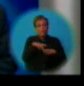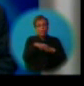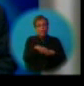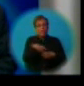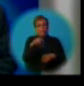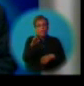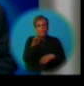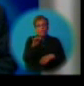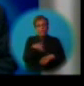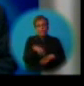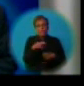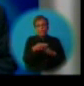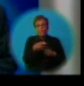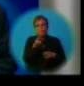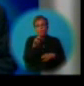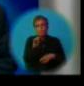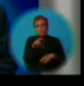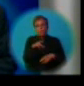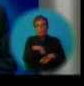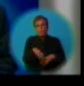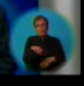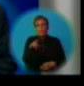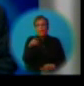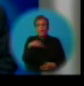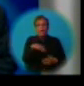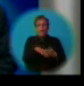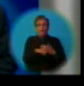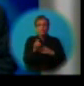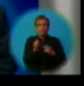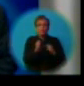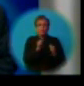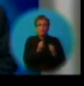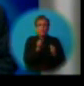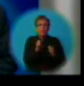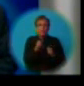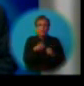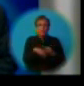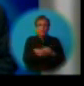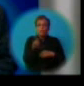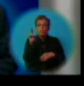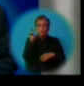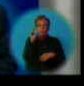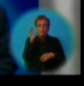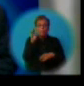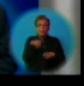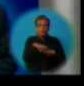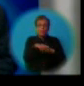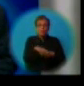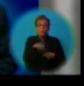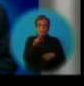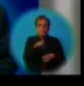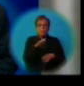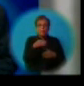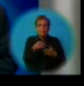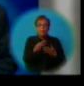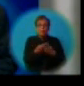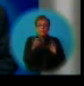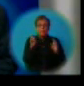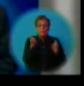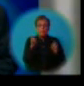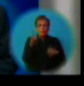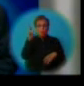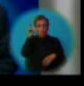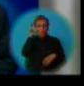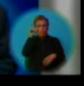filly Reprise, and Panamanian-born Trinidad-based Nobel Abrego to ride Must Be in the Money. Sir